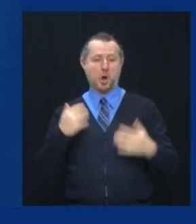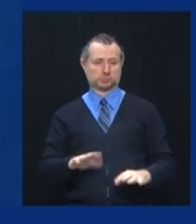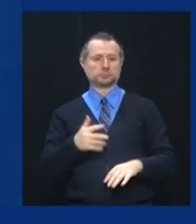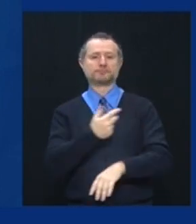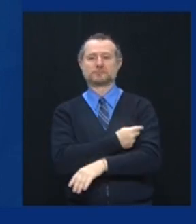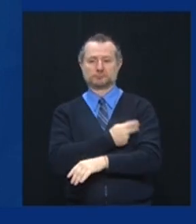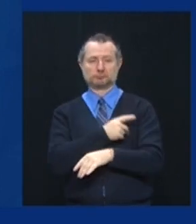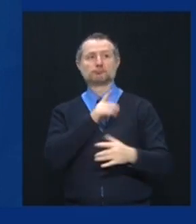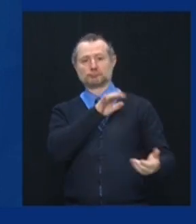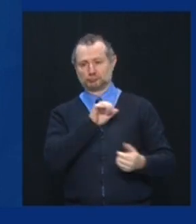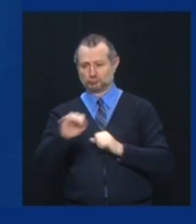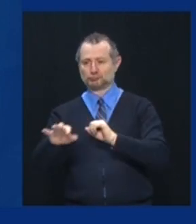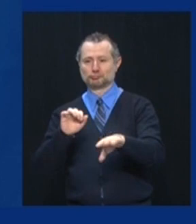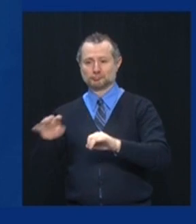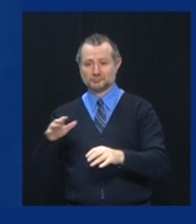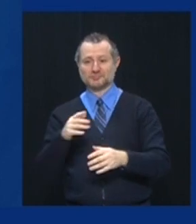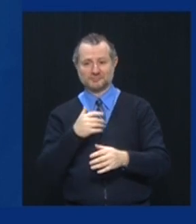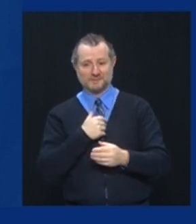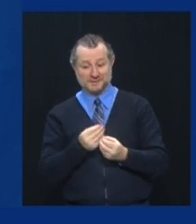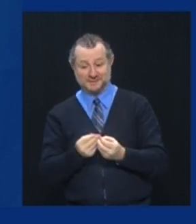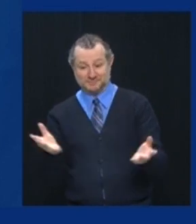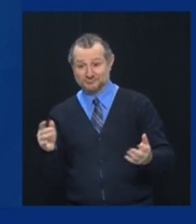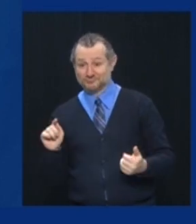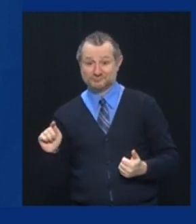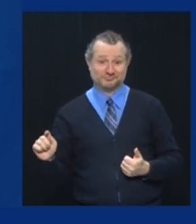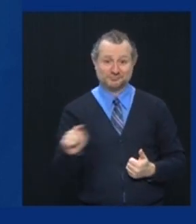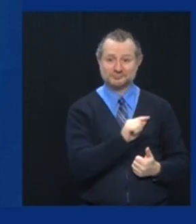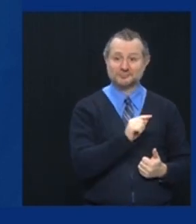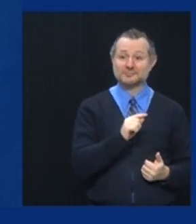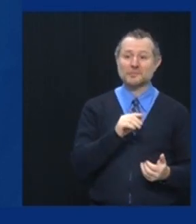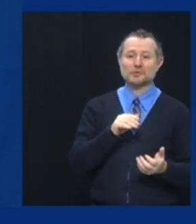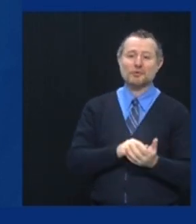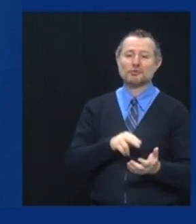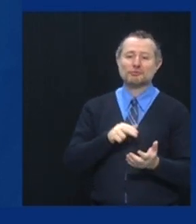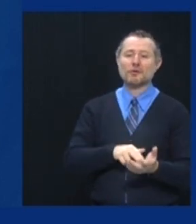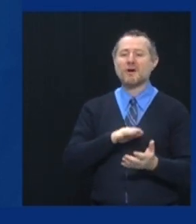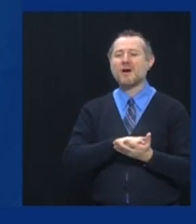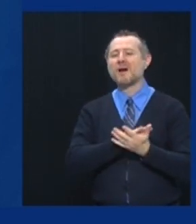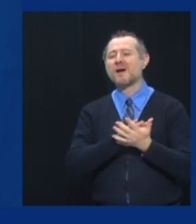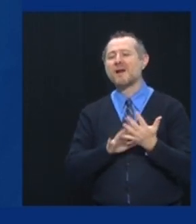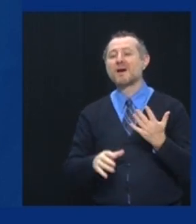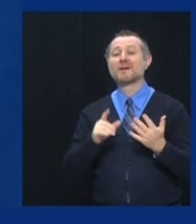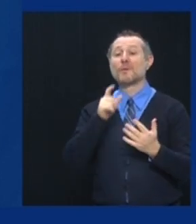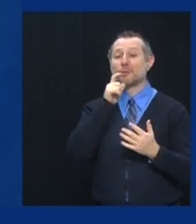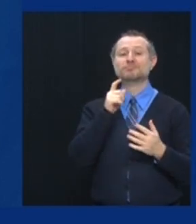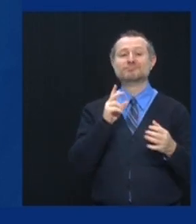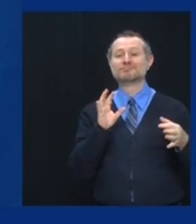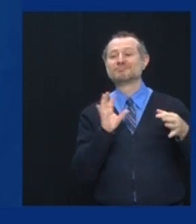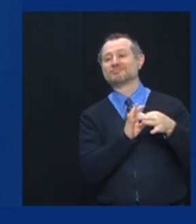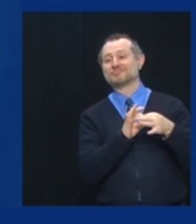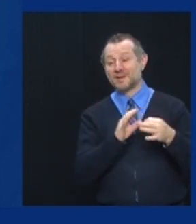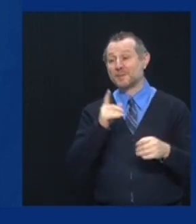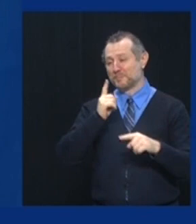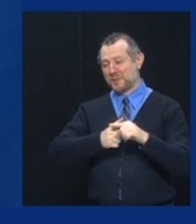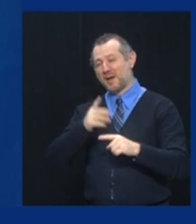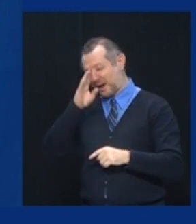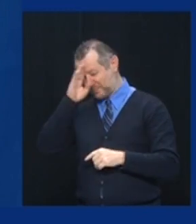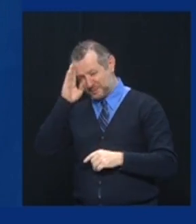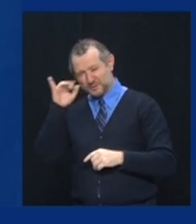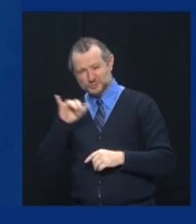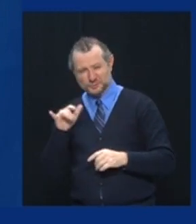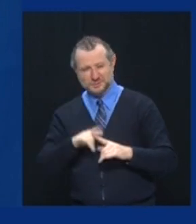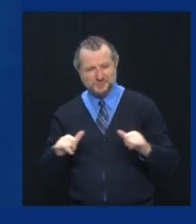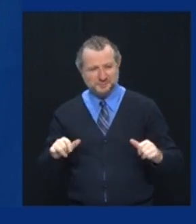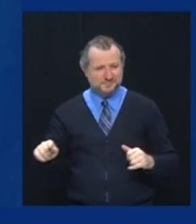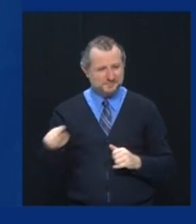distributing vaccine to the healthcare workers along with the hospitals. So healthcare workers can either go to the